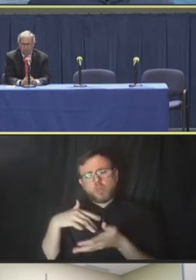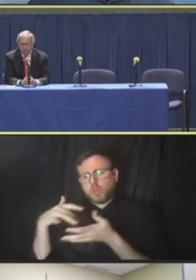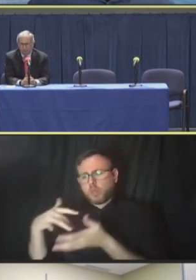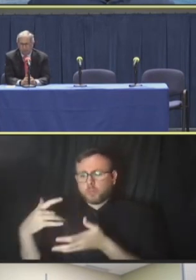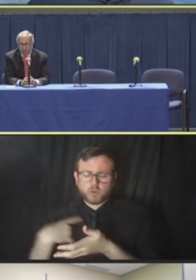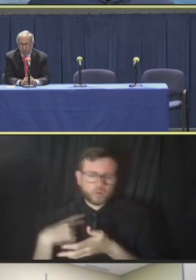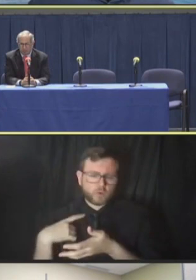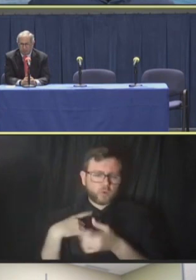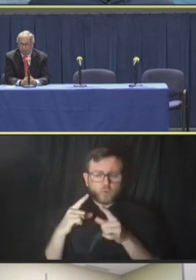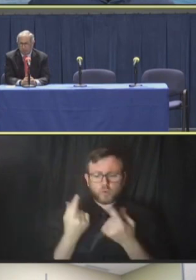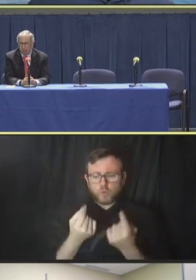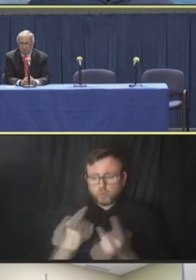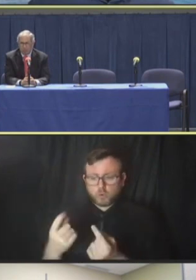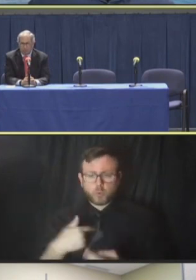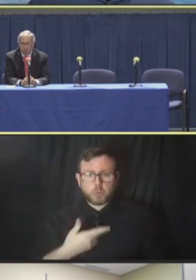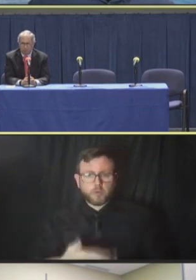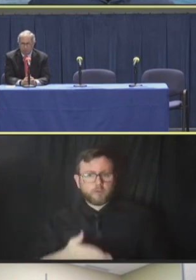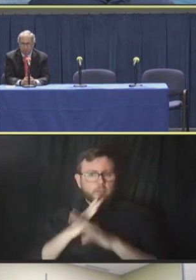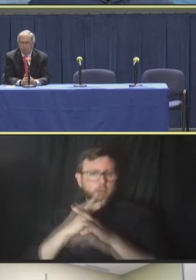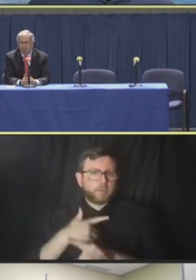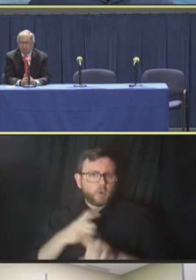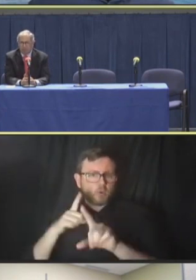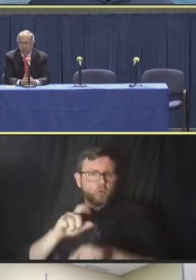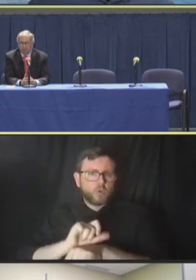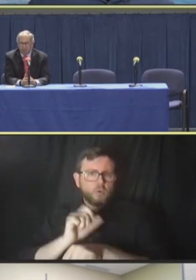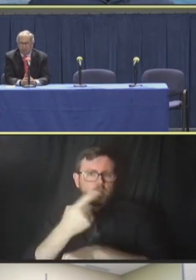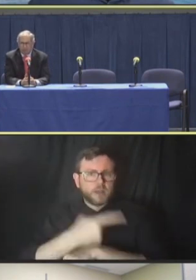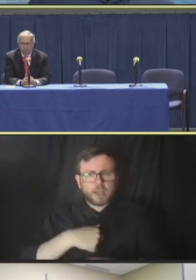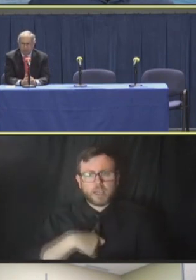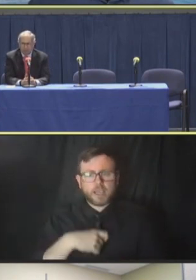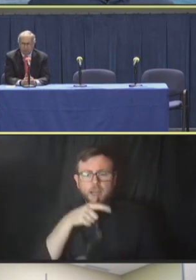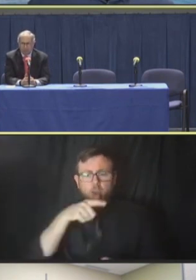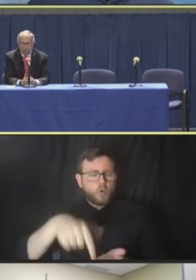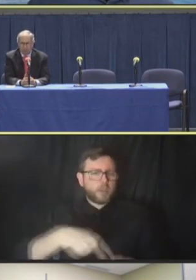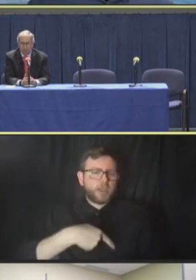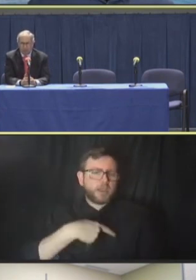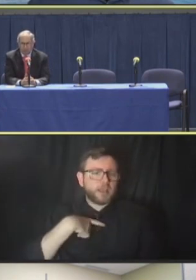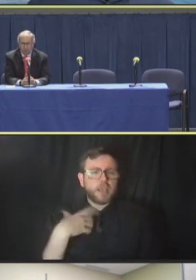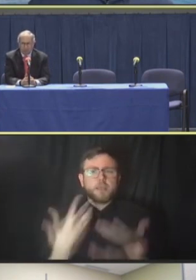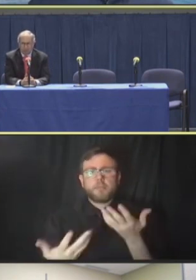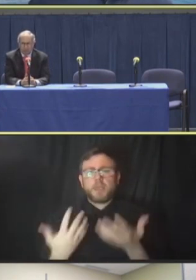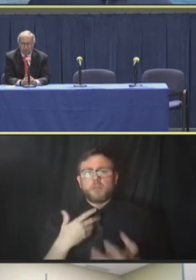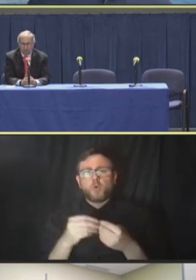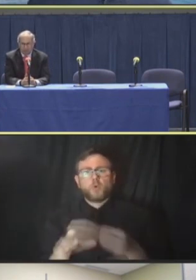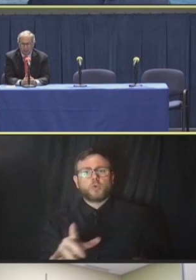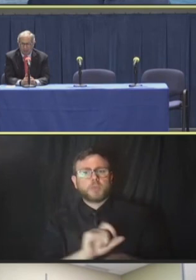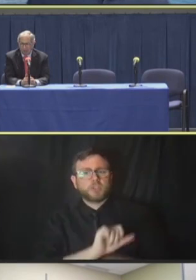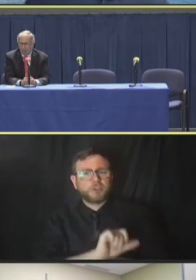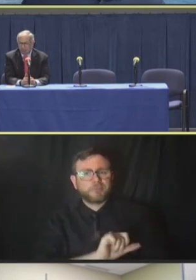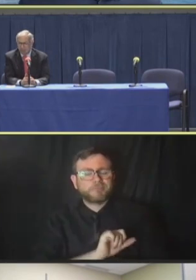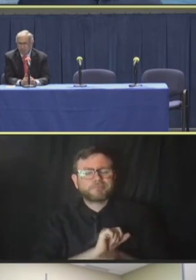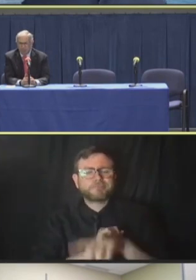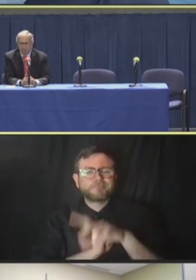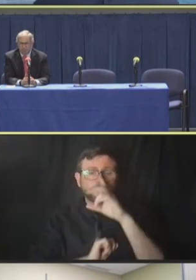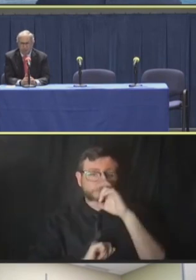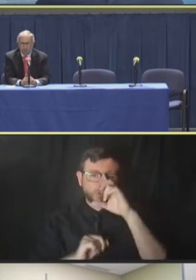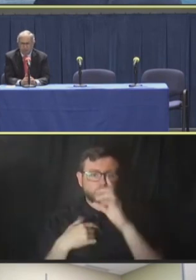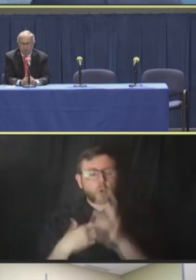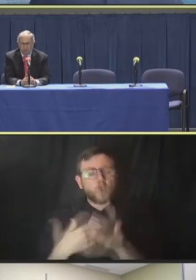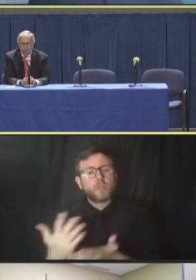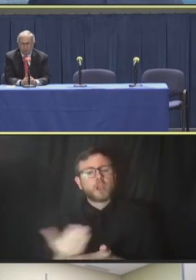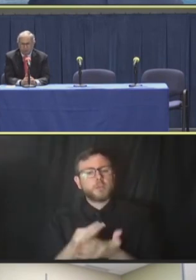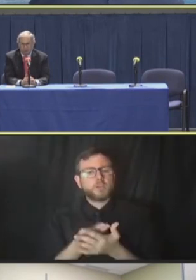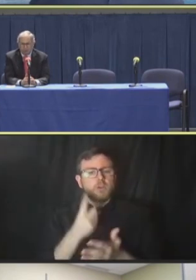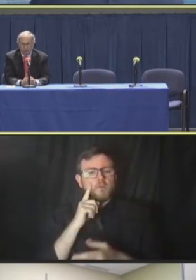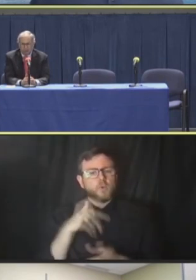will prevent me from going to work today, which means I'm not going to get paid, which means I may lose my job. And the compensation for that study